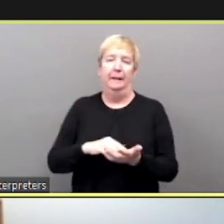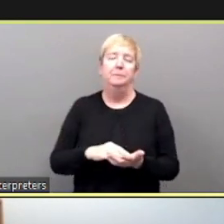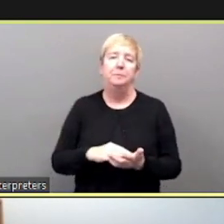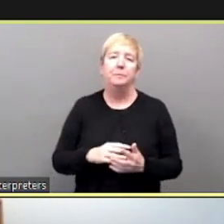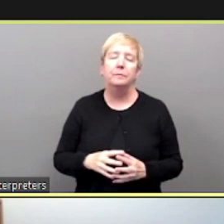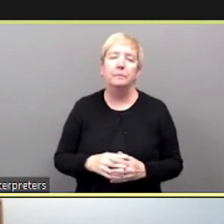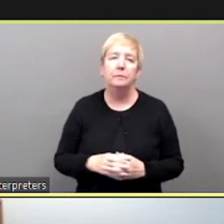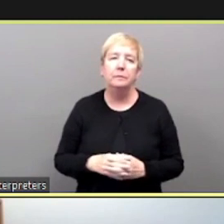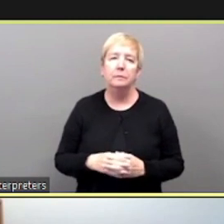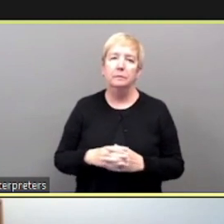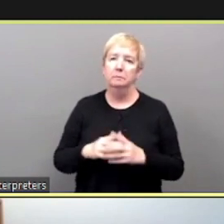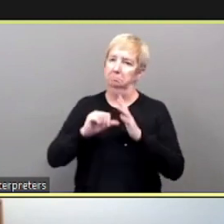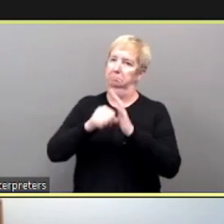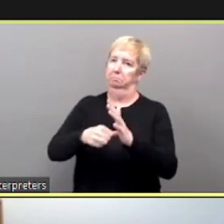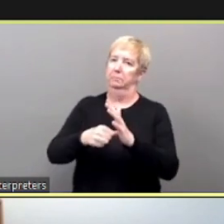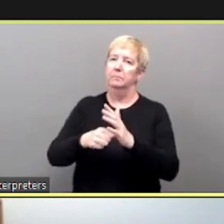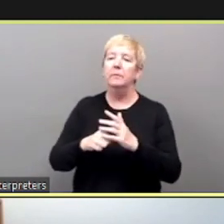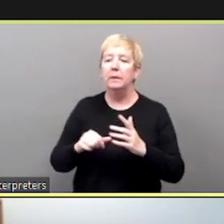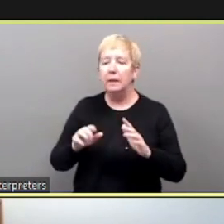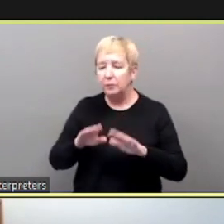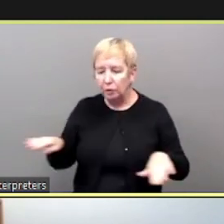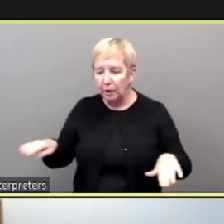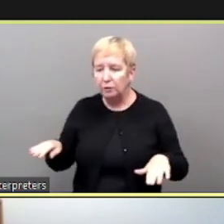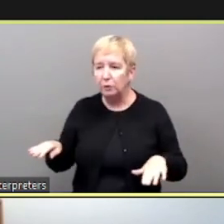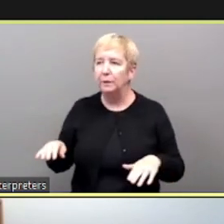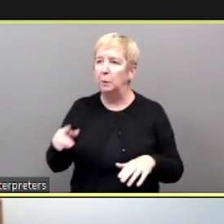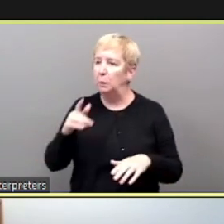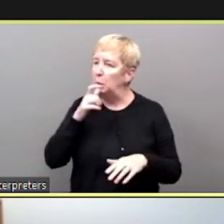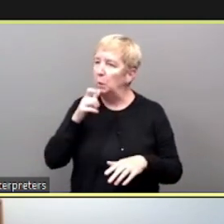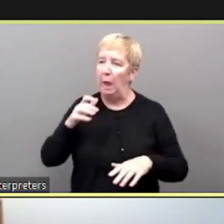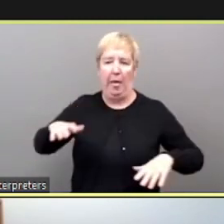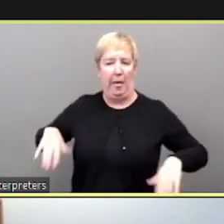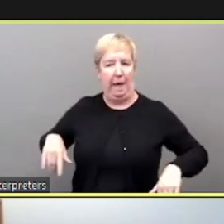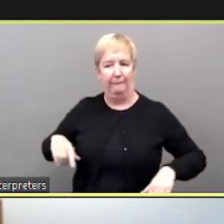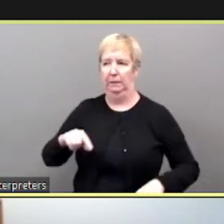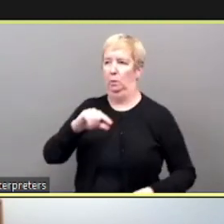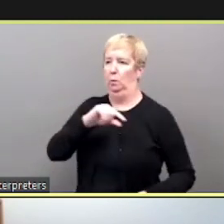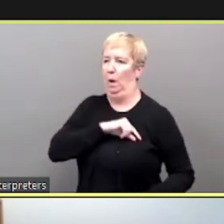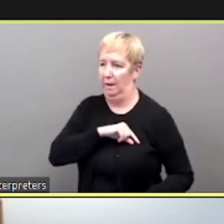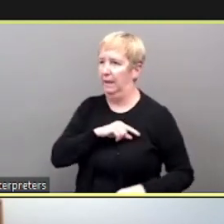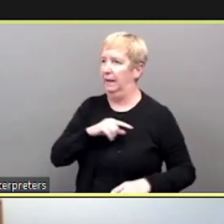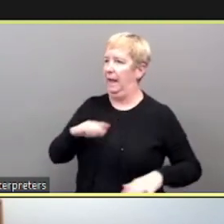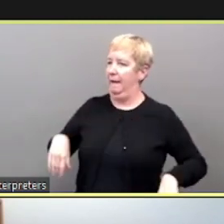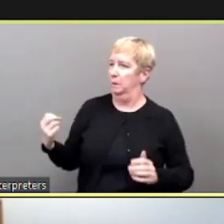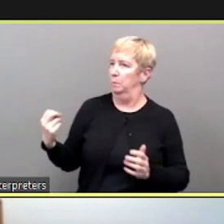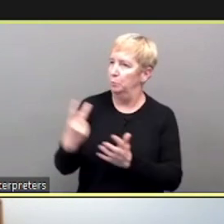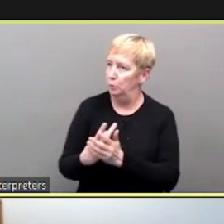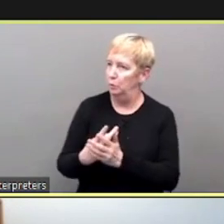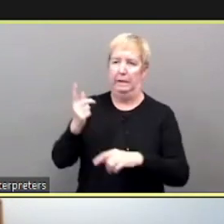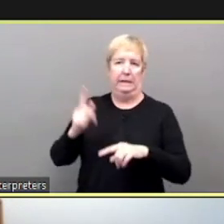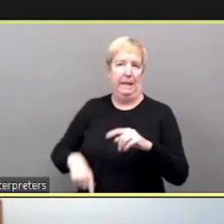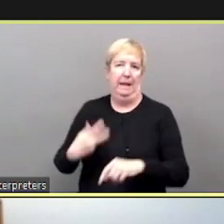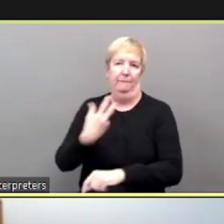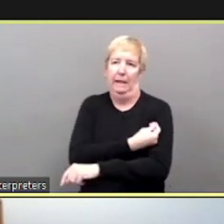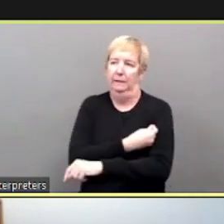are mostly children that are not eligible to be vaccinated yet. And next